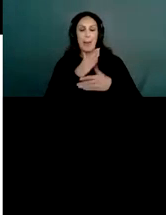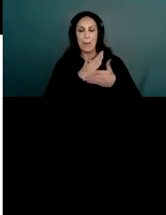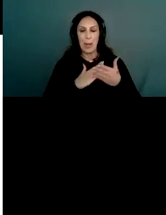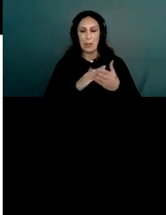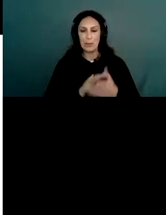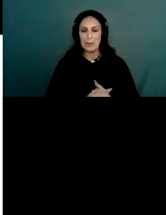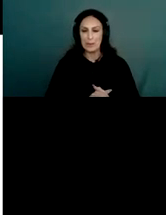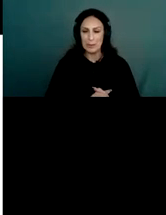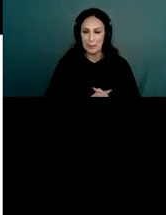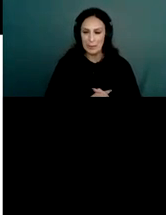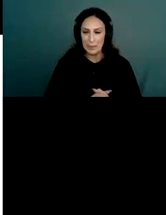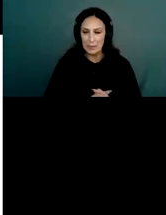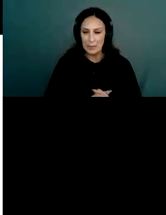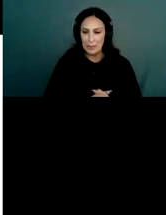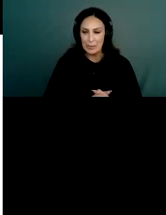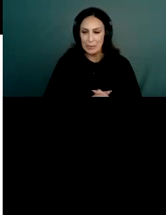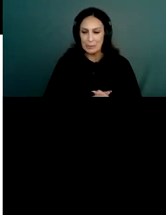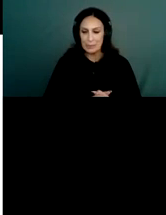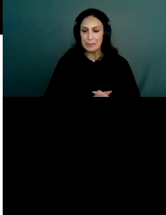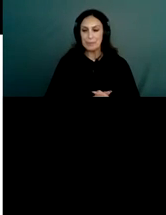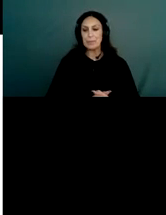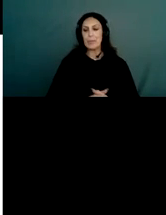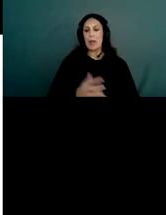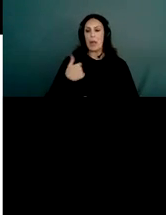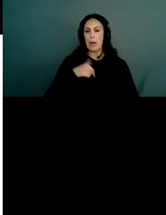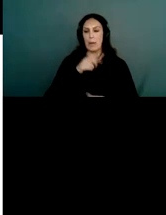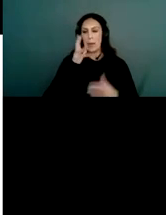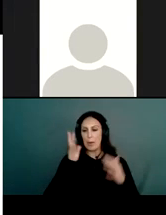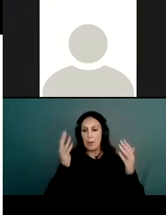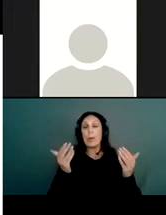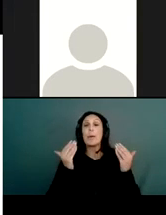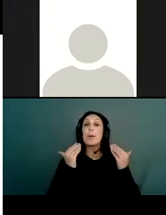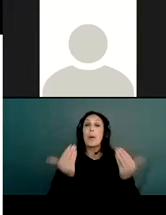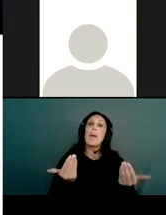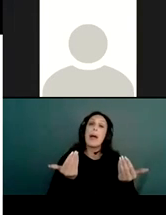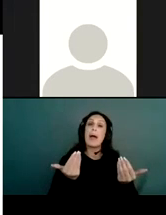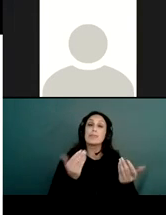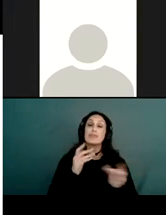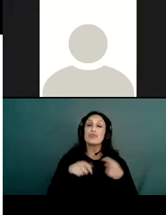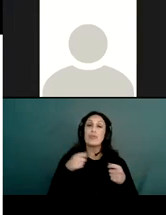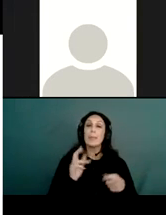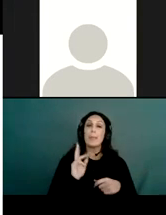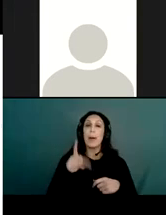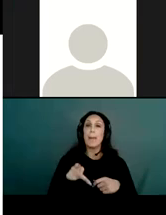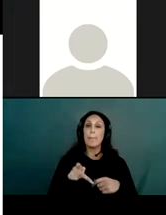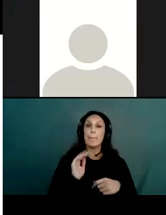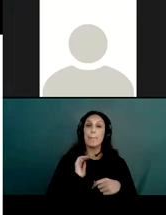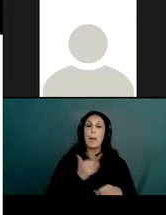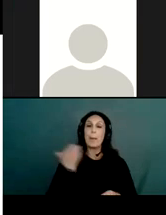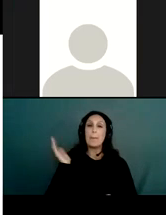At this time, we are going to go ahead and wrap things up if there are no last minute